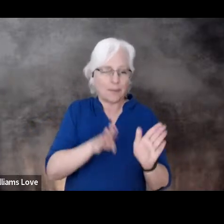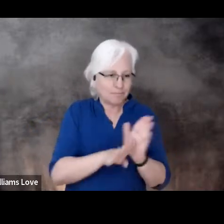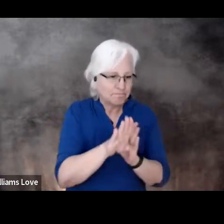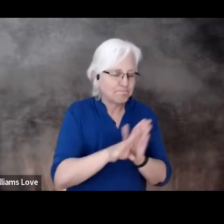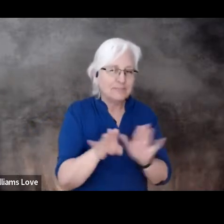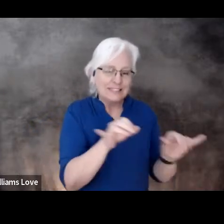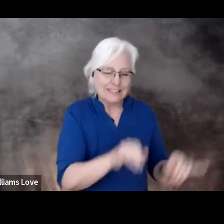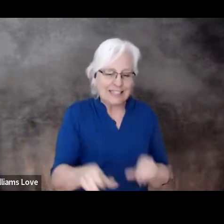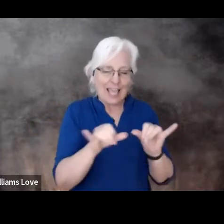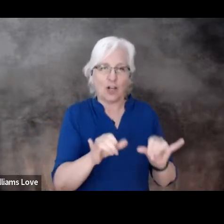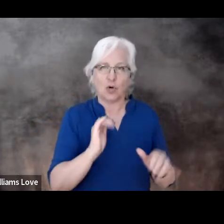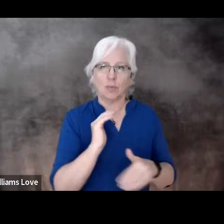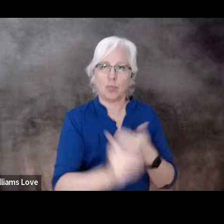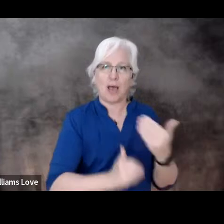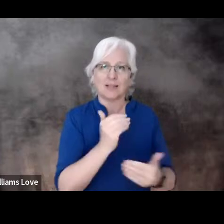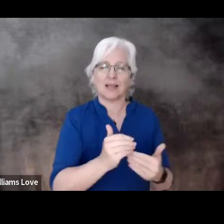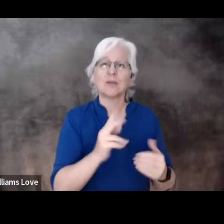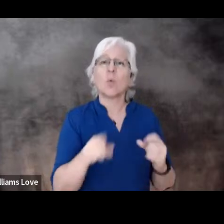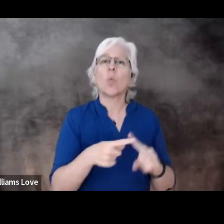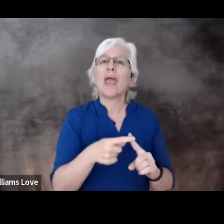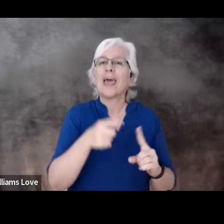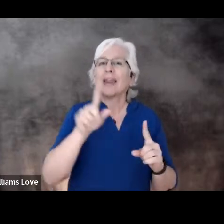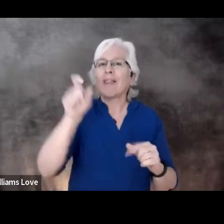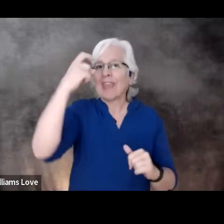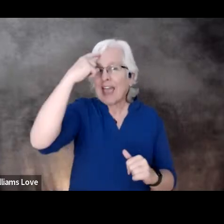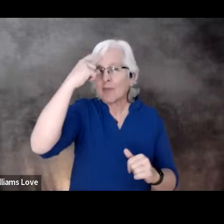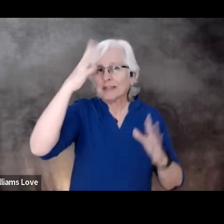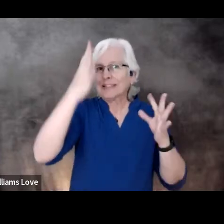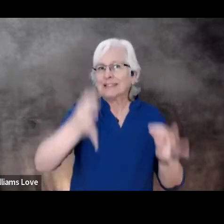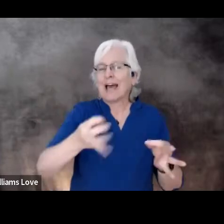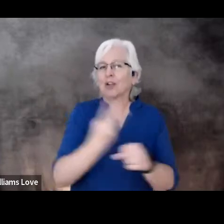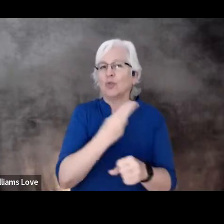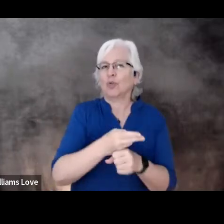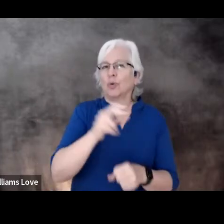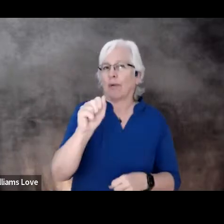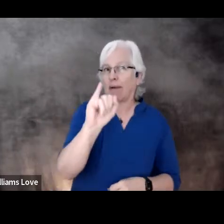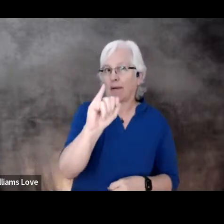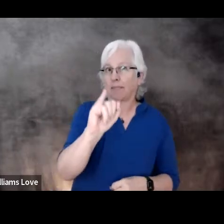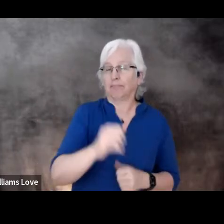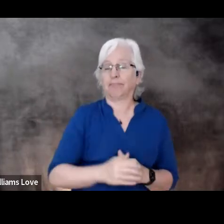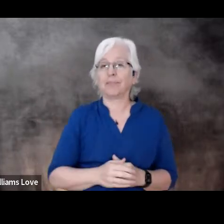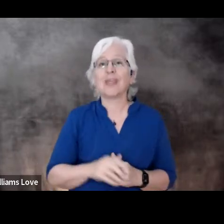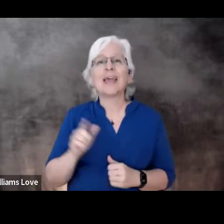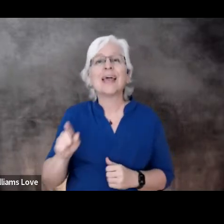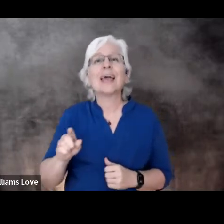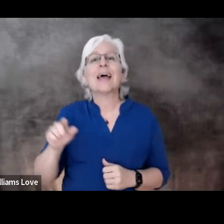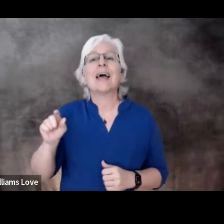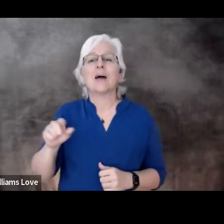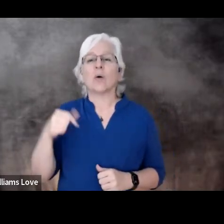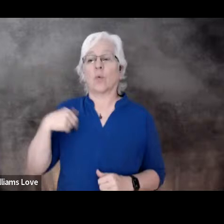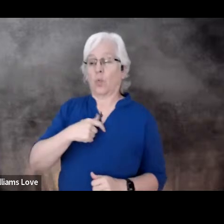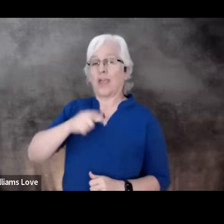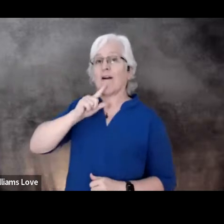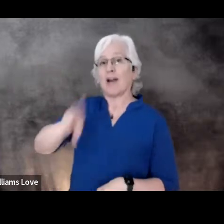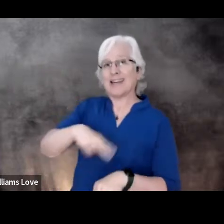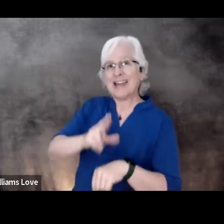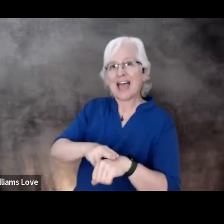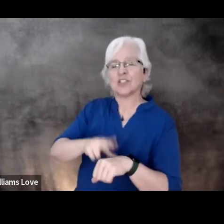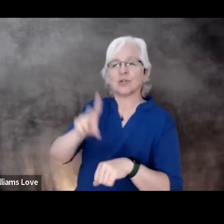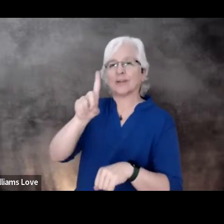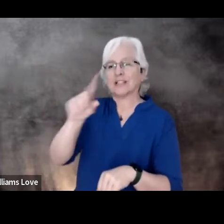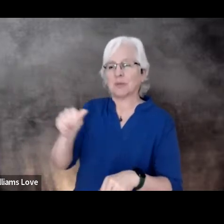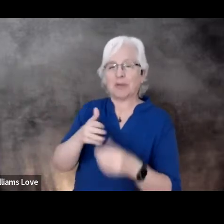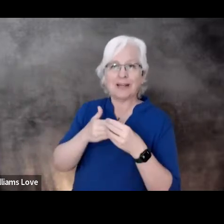artificial intelligence by the federal government. AAPD is a national disability-led cross-disability civil